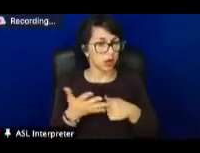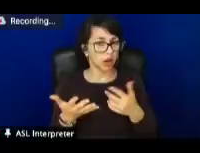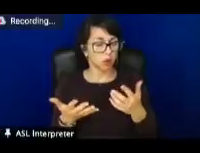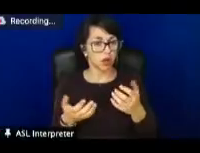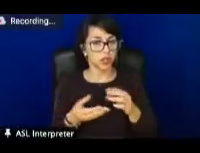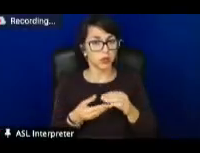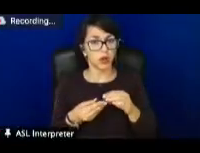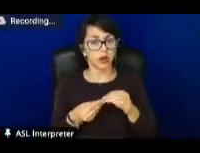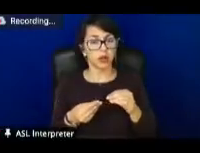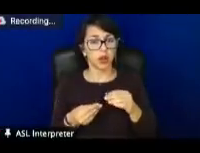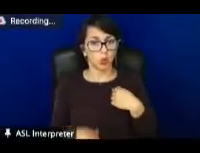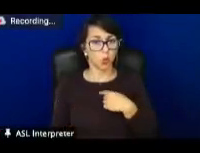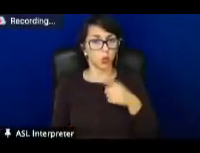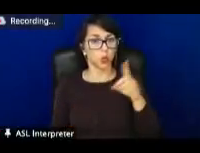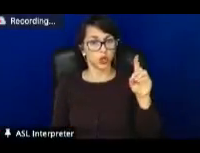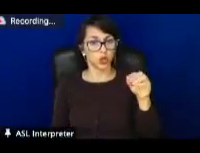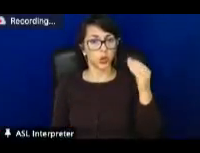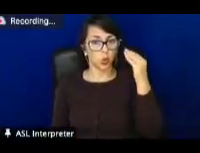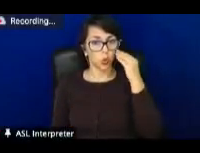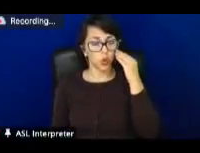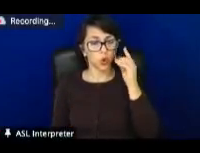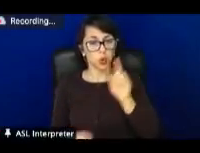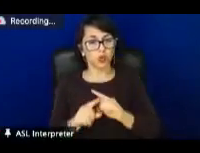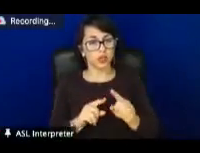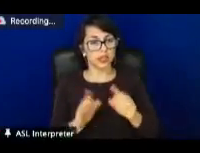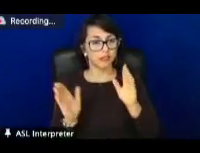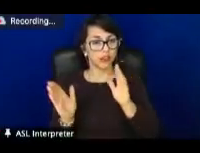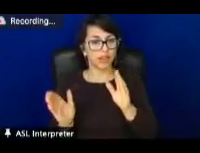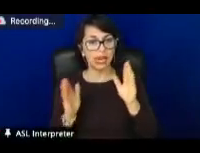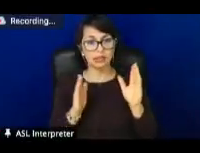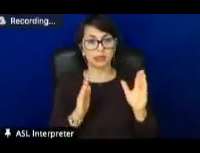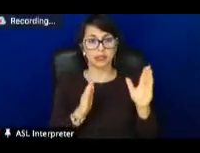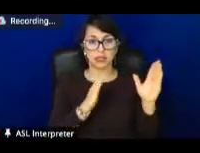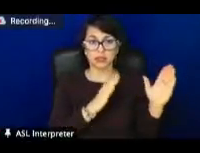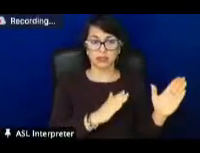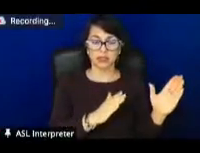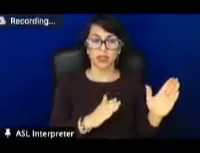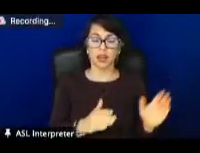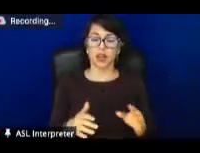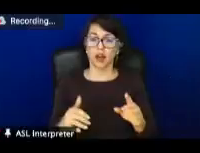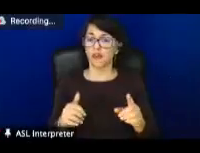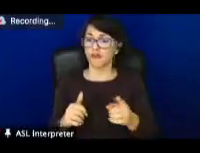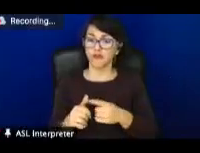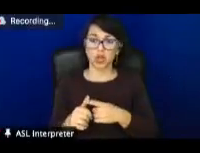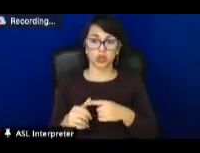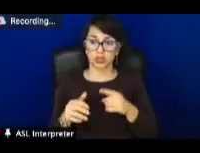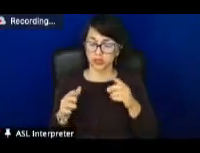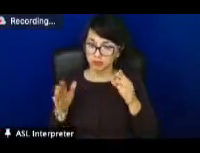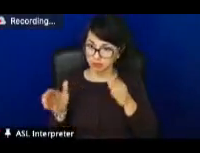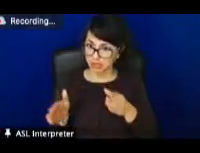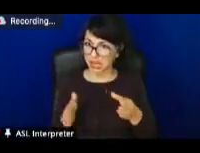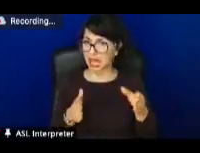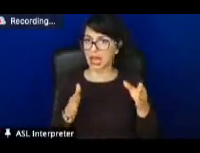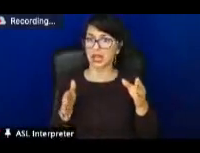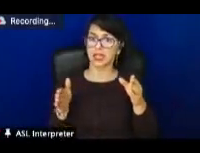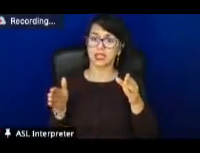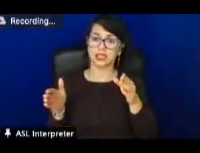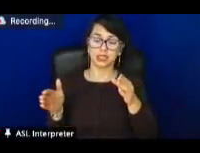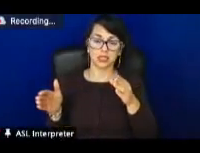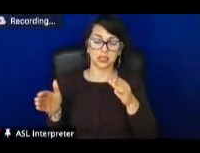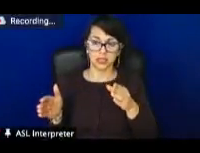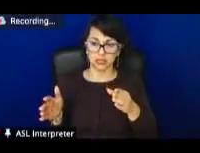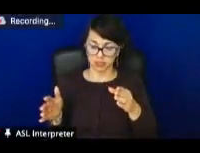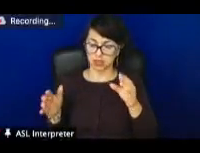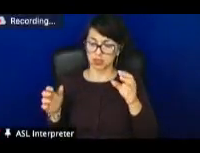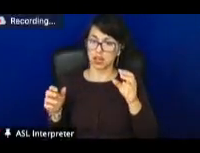the different phases, and we're trying to get basically kind of do a first cut at all of that based on what did happen, what was